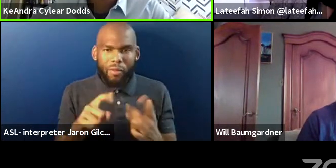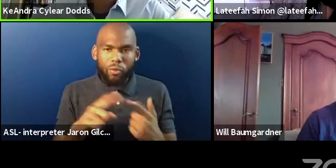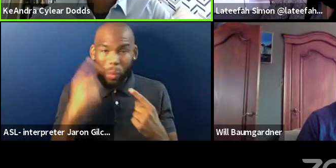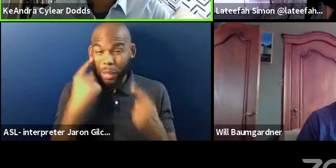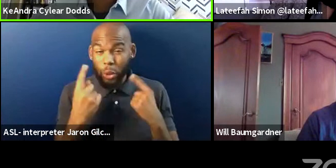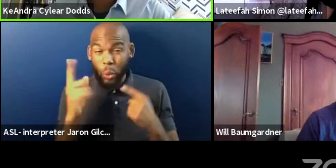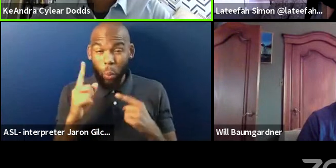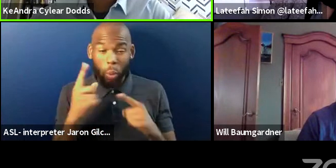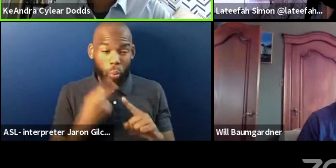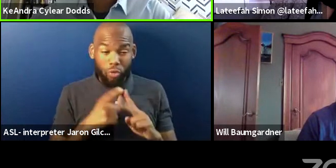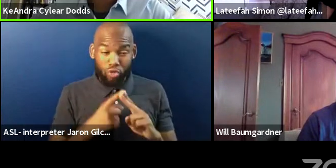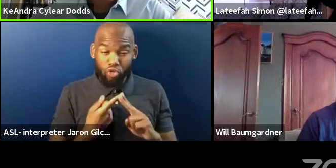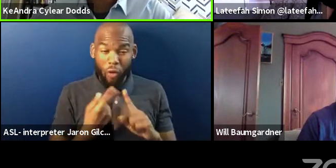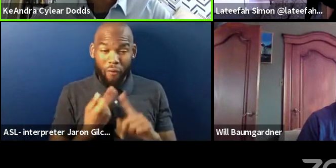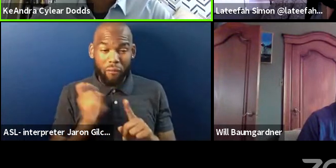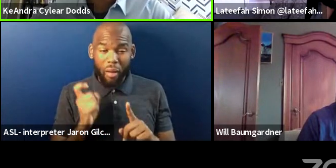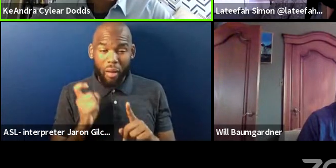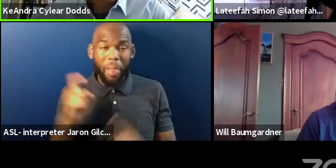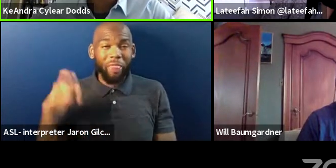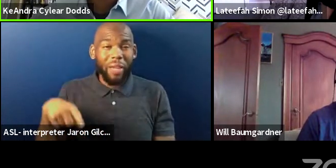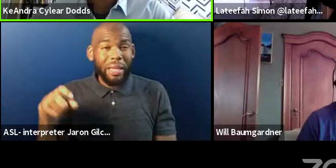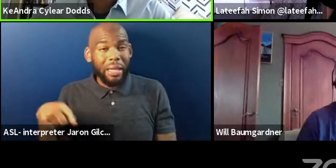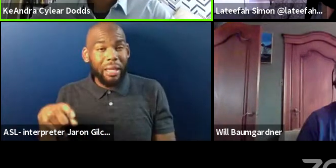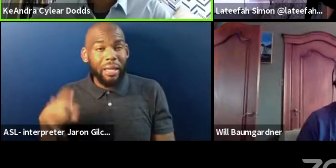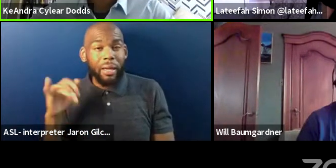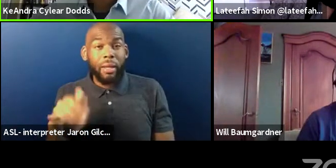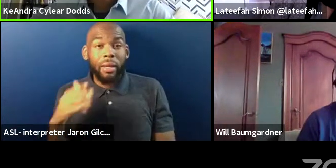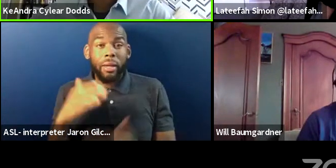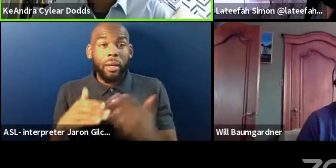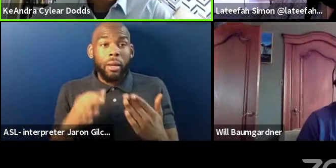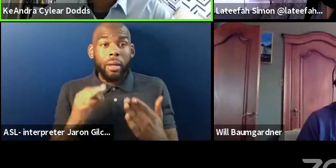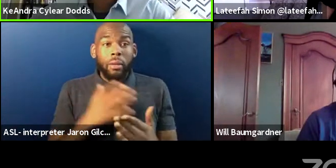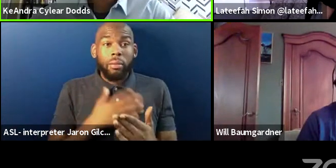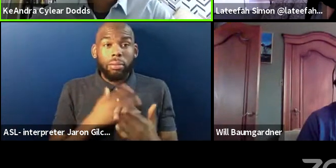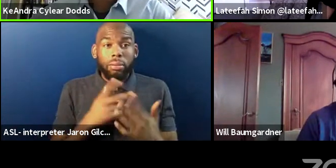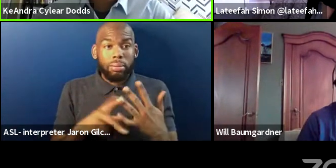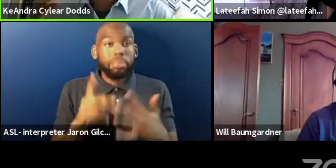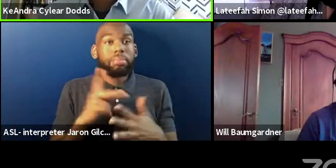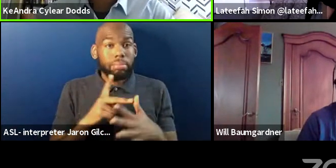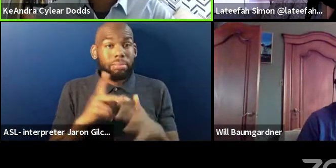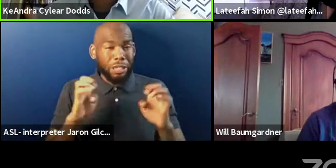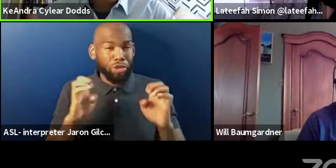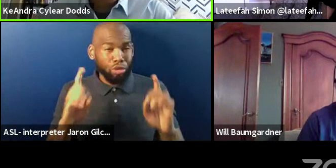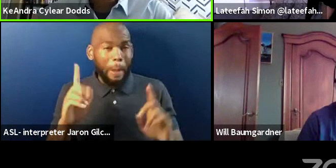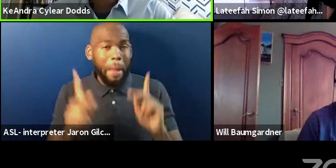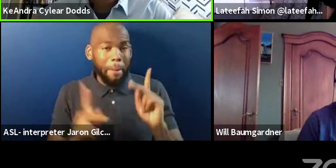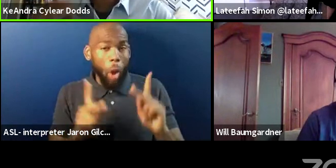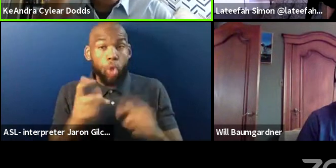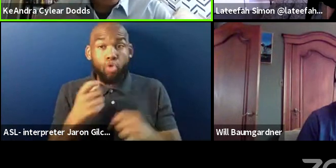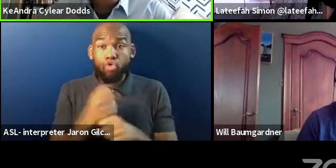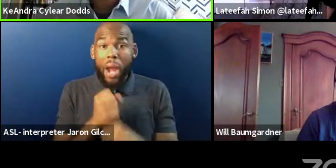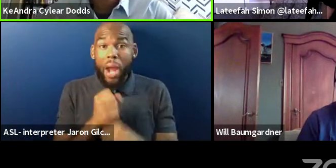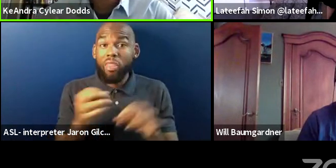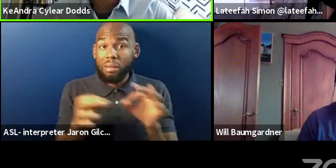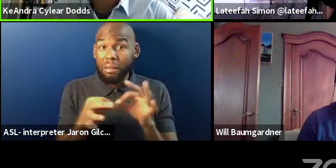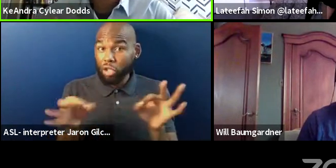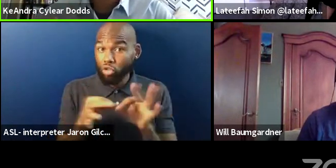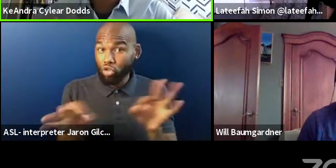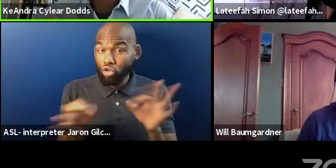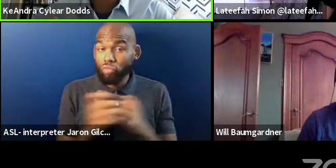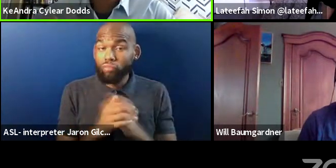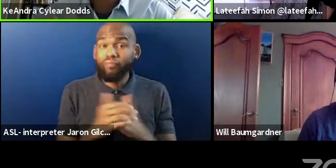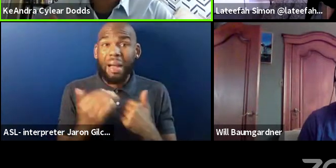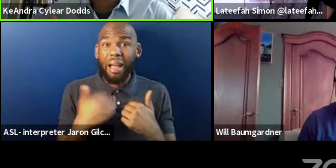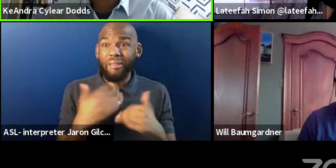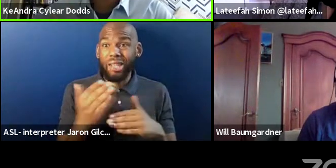is. And so that's been part of my priority, is educating folks, like creating the definition, getting to a shared